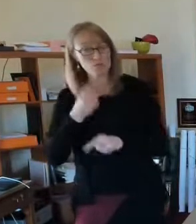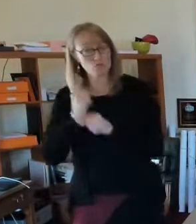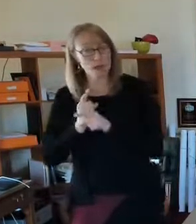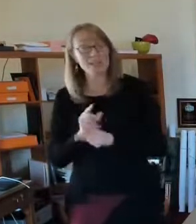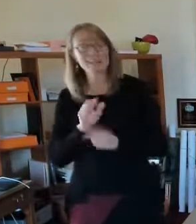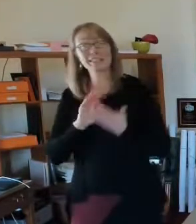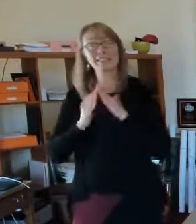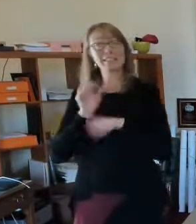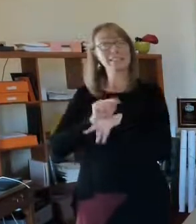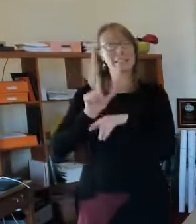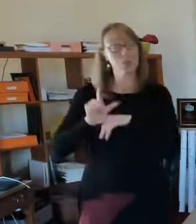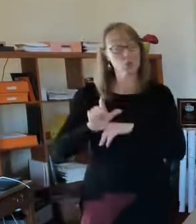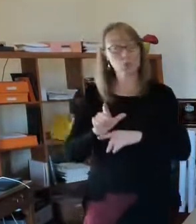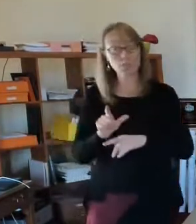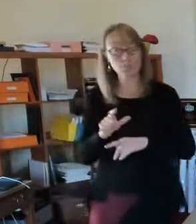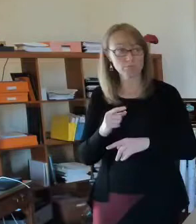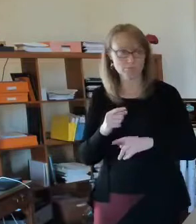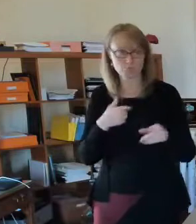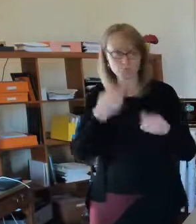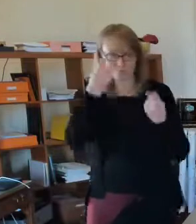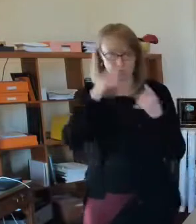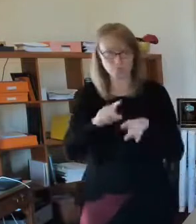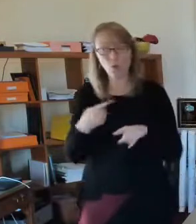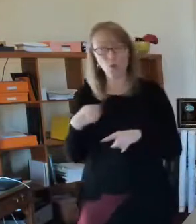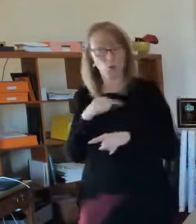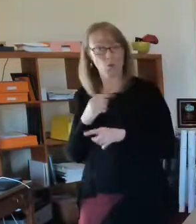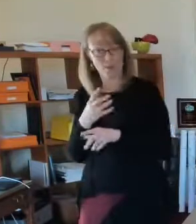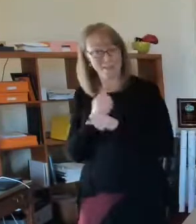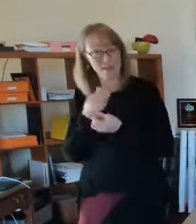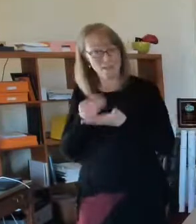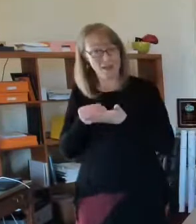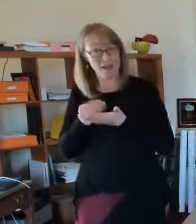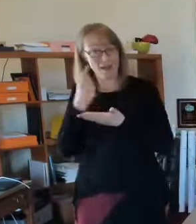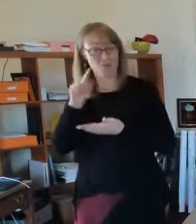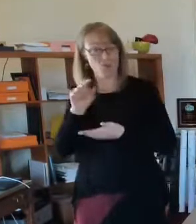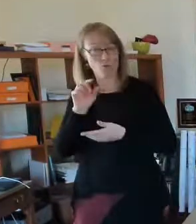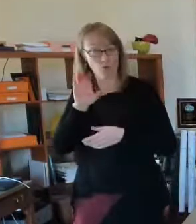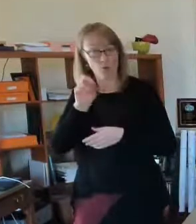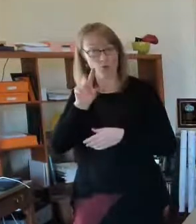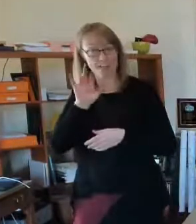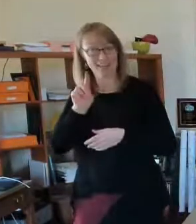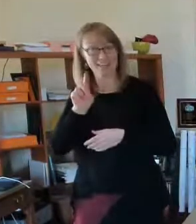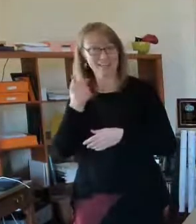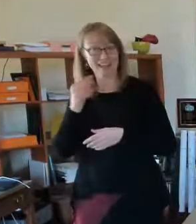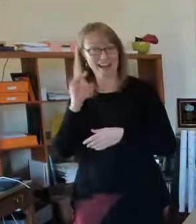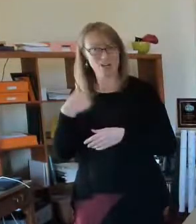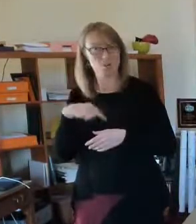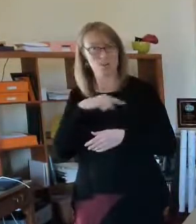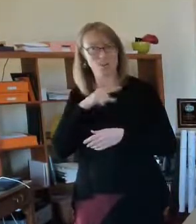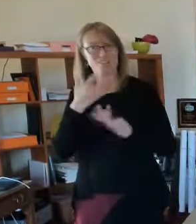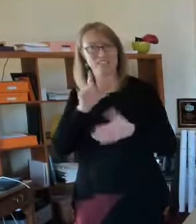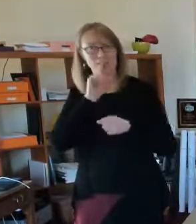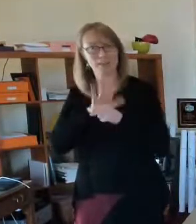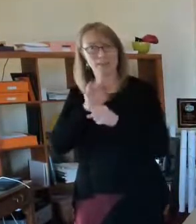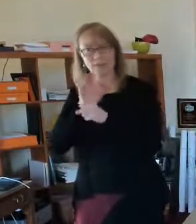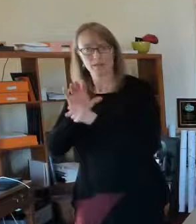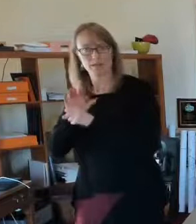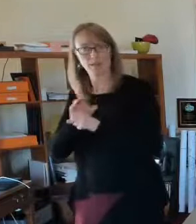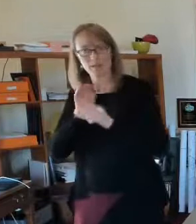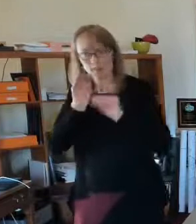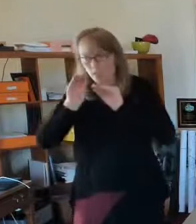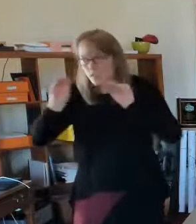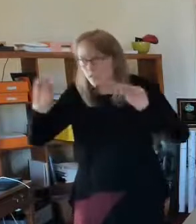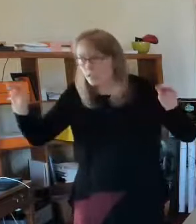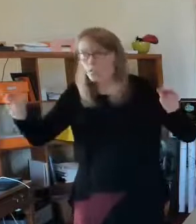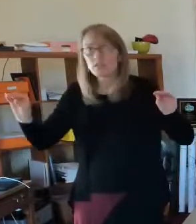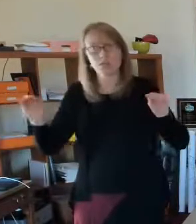million in CARES Act funding. We've committed all of it. Most of it's spent, but it's spent and